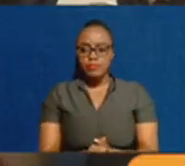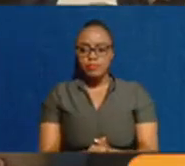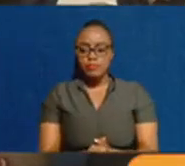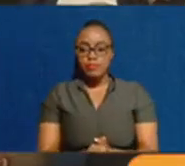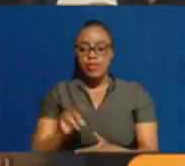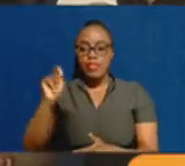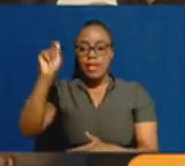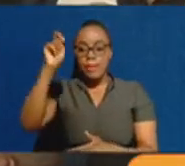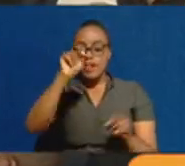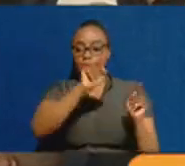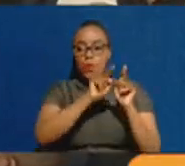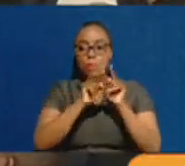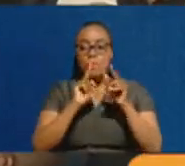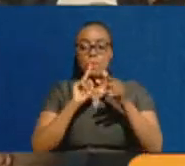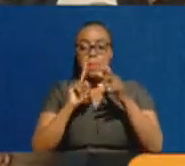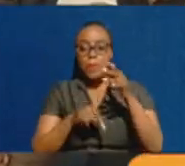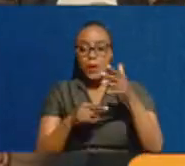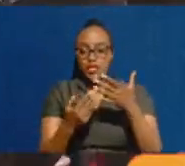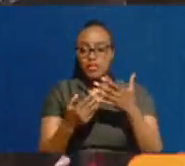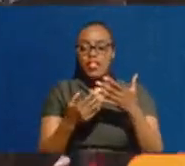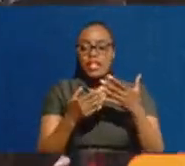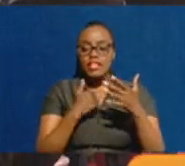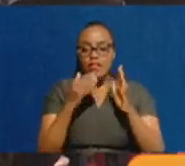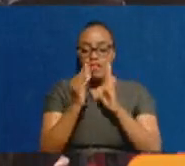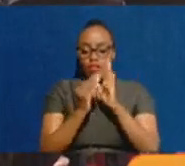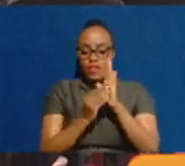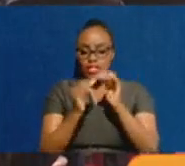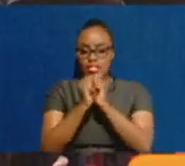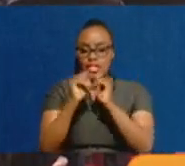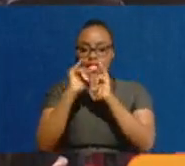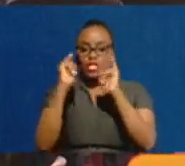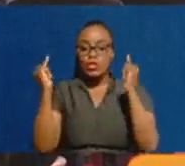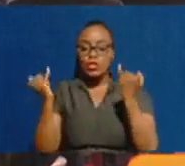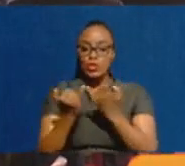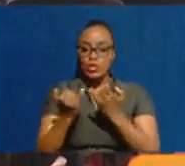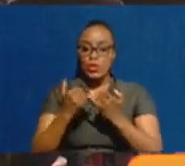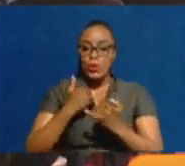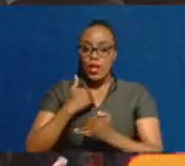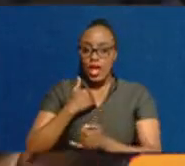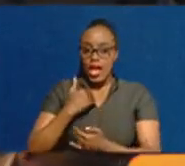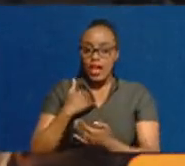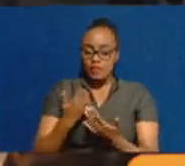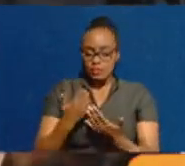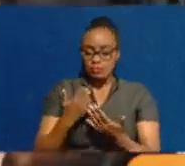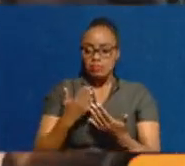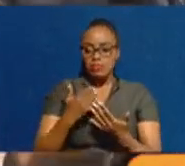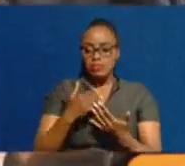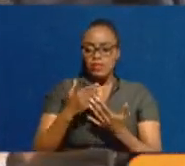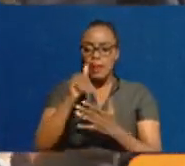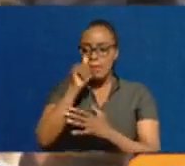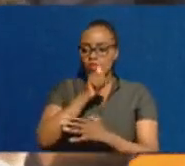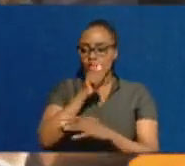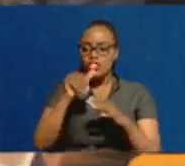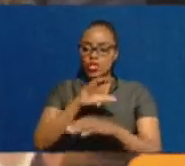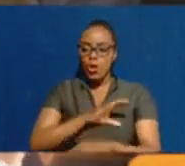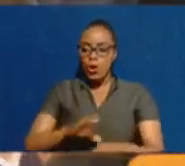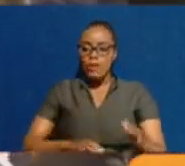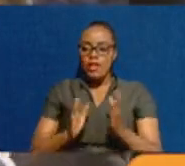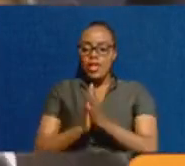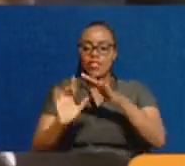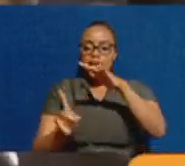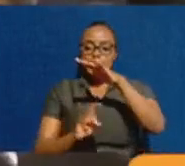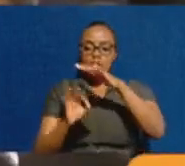The president further stating that the listing of 10 institutions will happen within the next 1 year, tasking the Privatization Commission and the Ministry